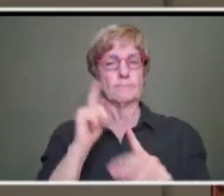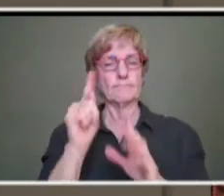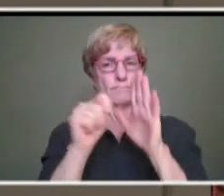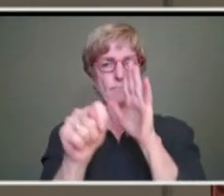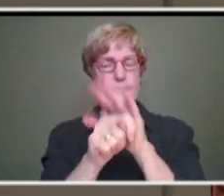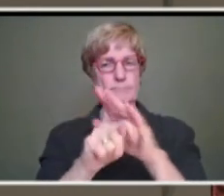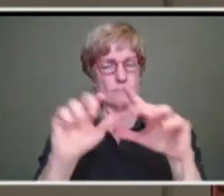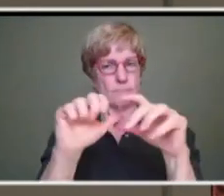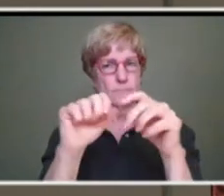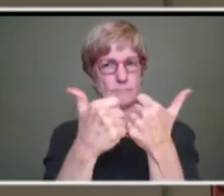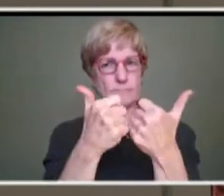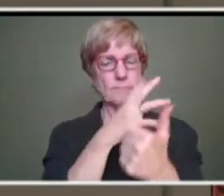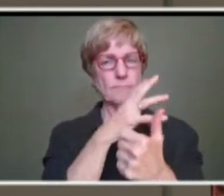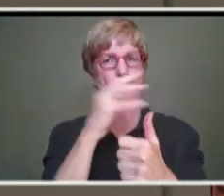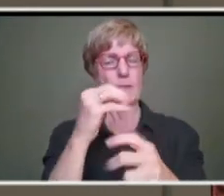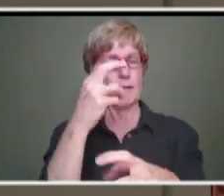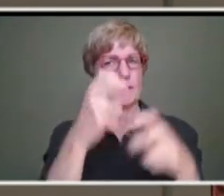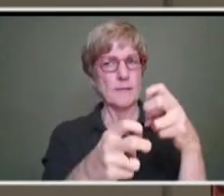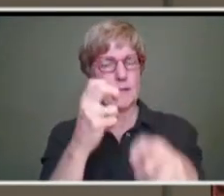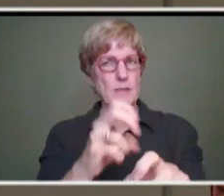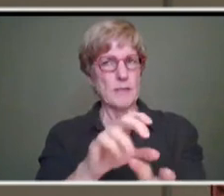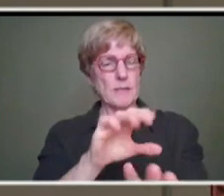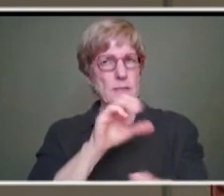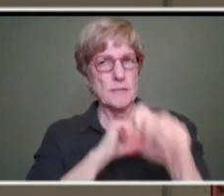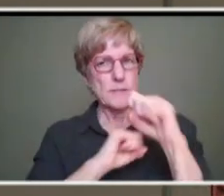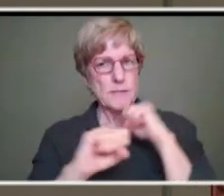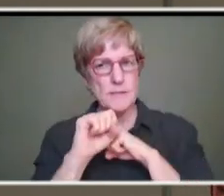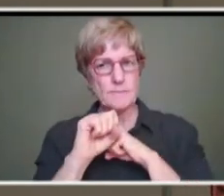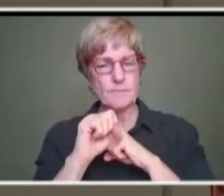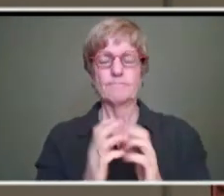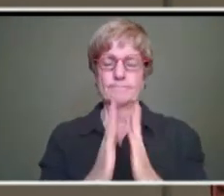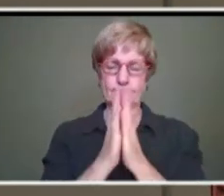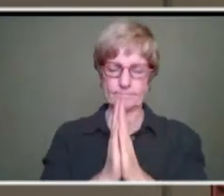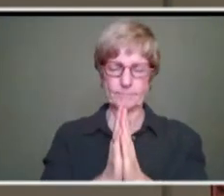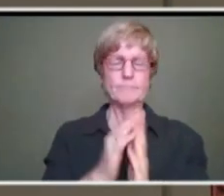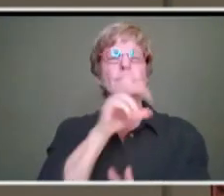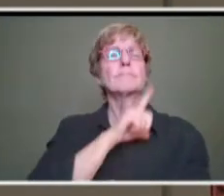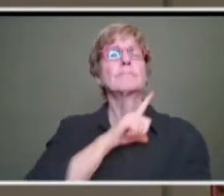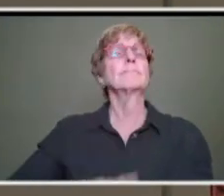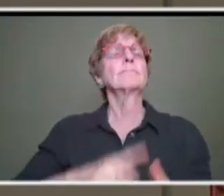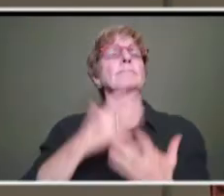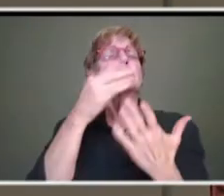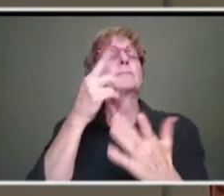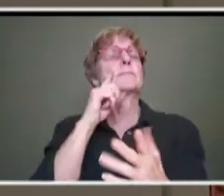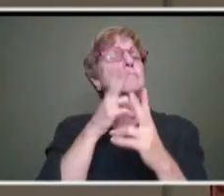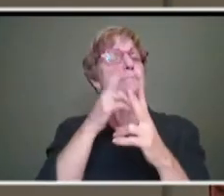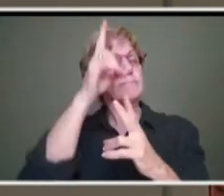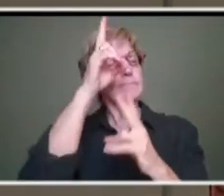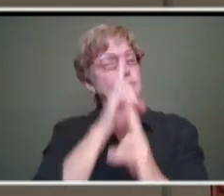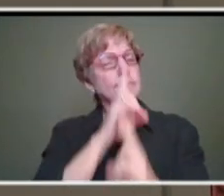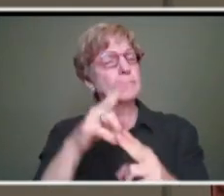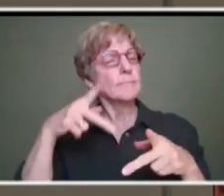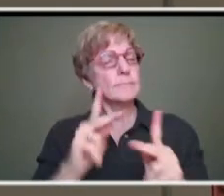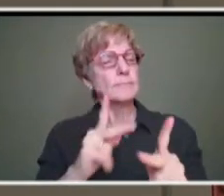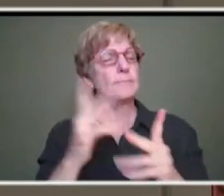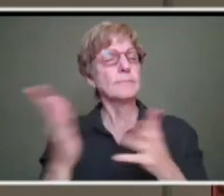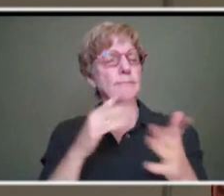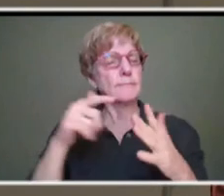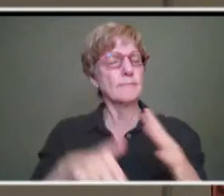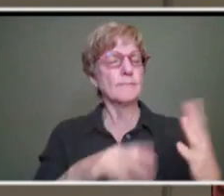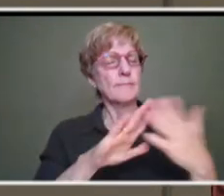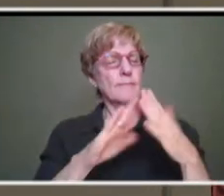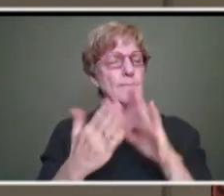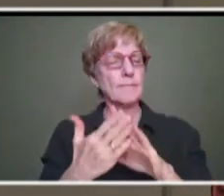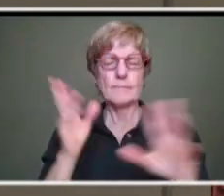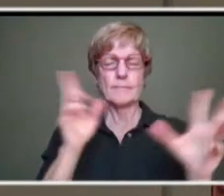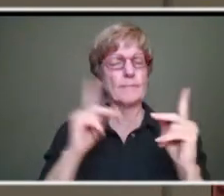and controversy bow your heads dear Lord thank you for the honor and the privilege of serving this city and your people